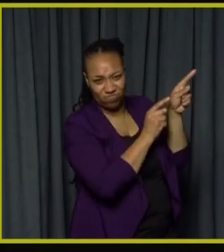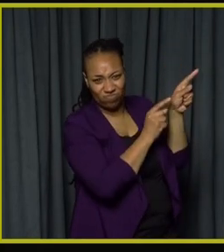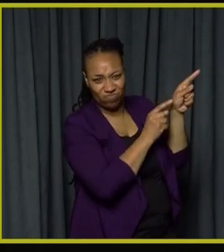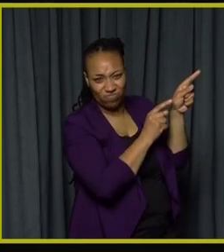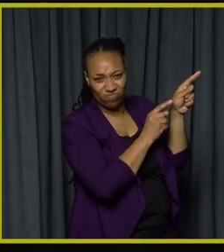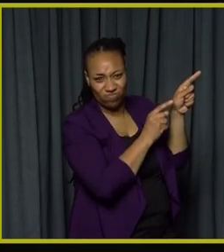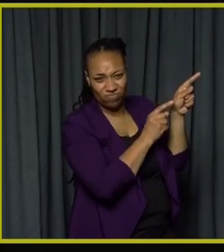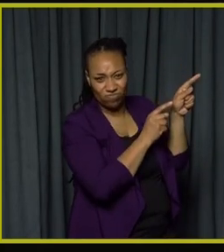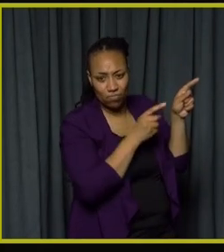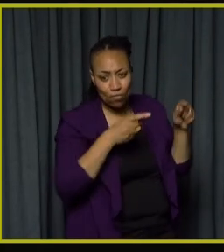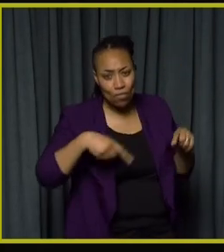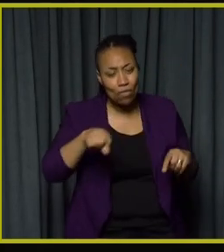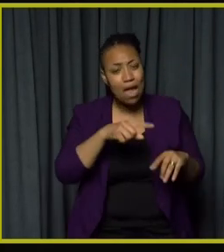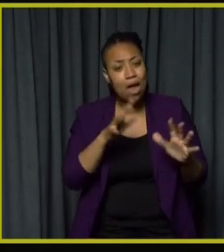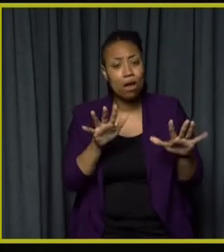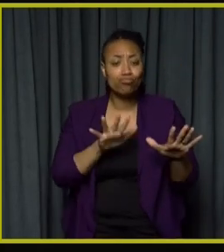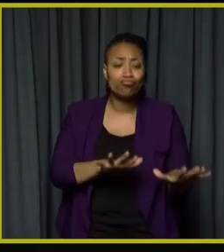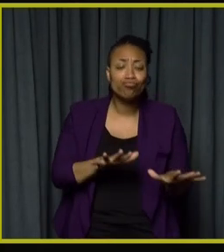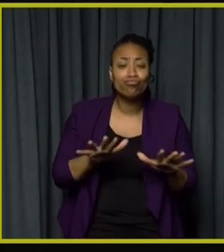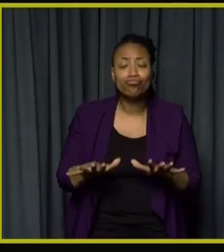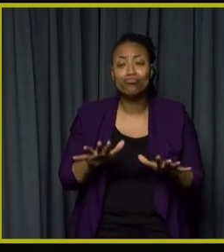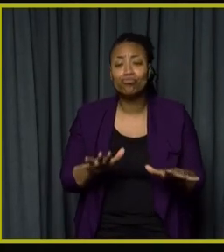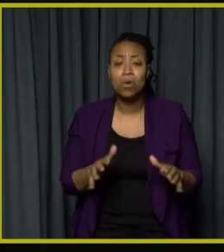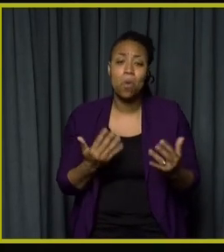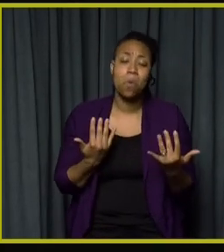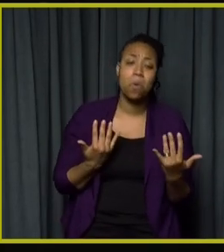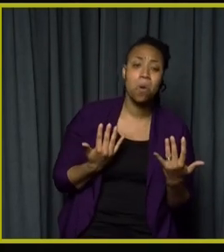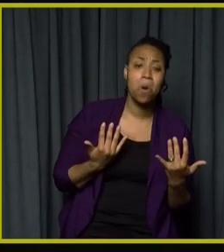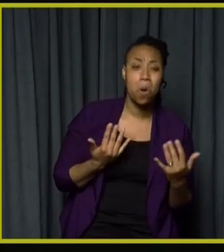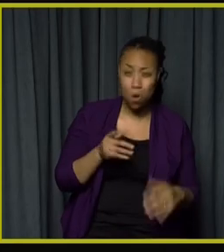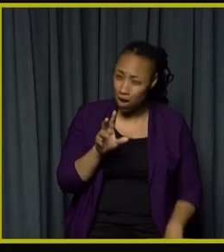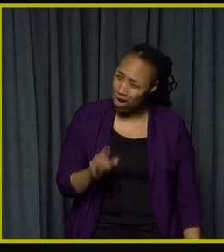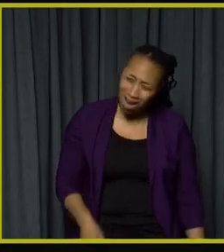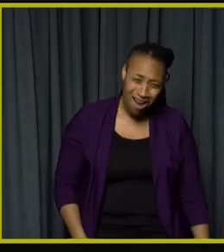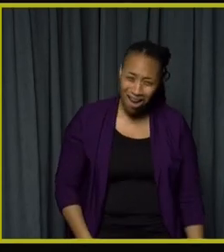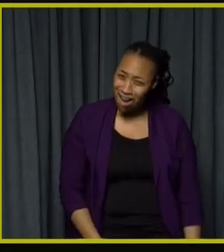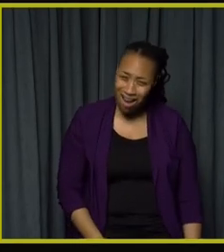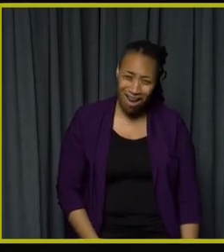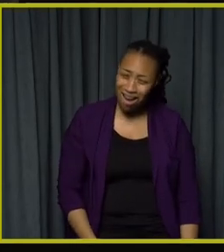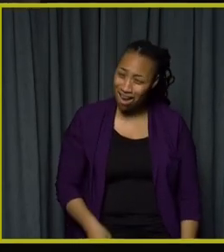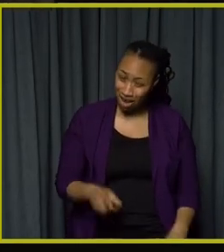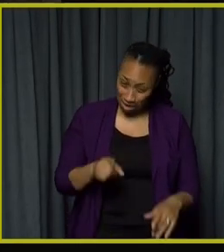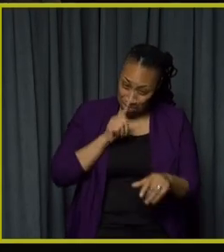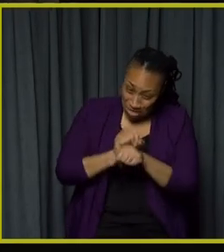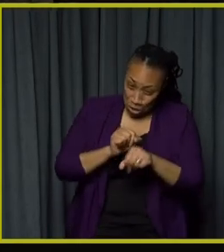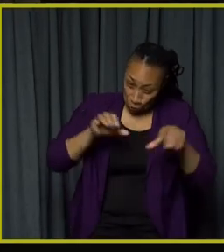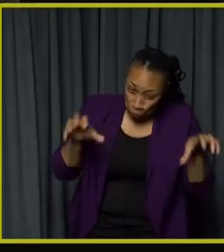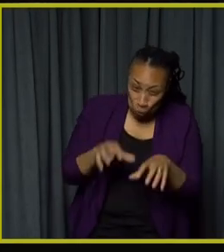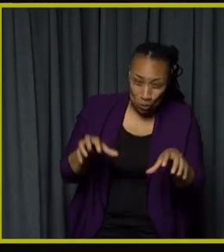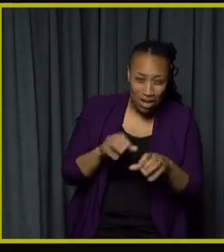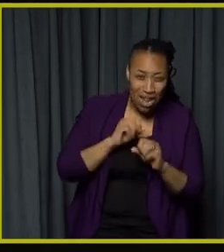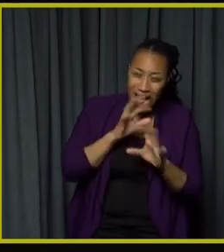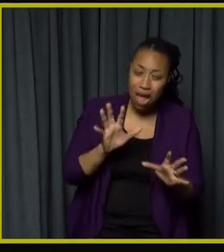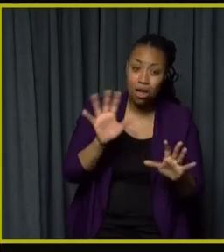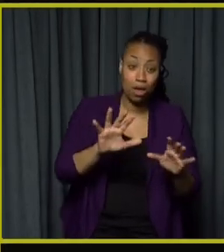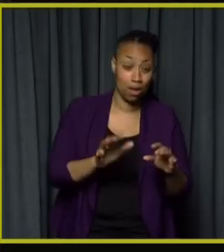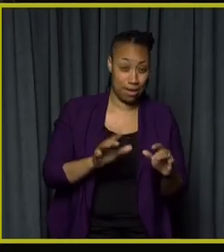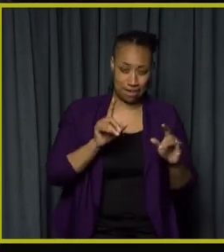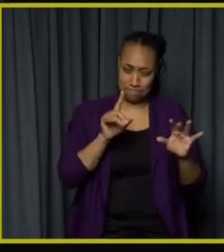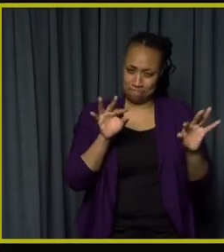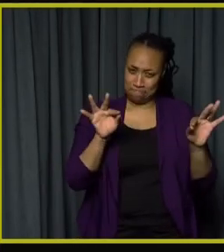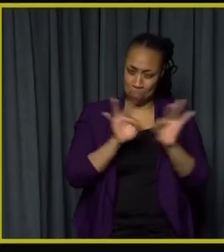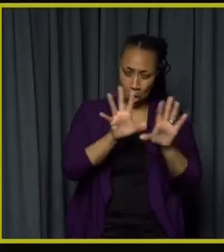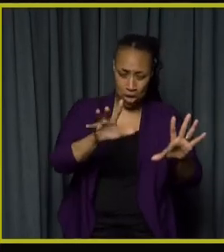has accepted such abysmal realities, we must say, after such a long train of